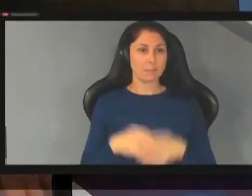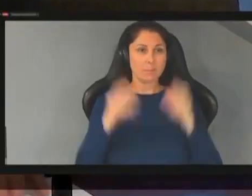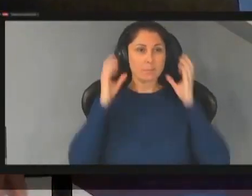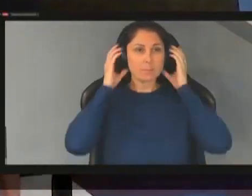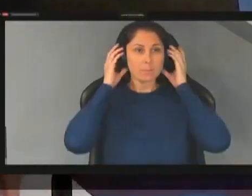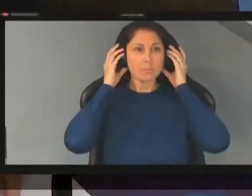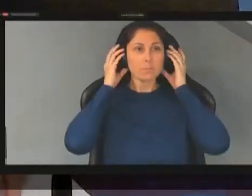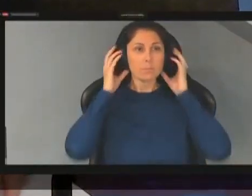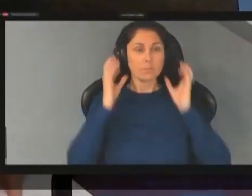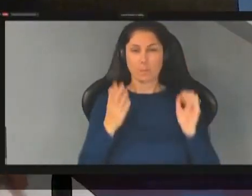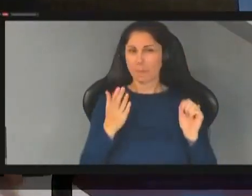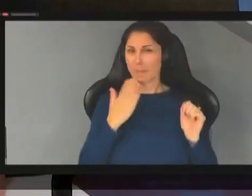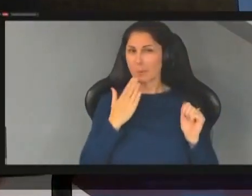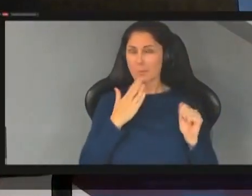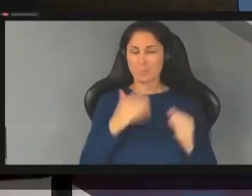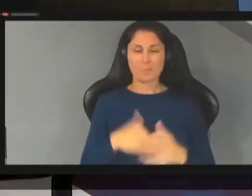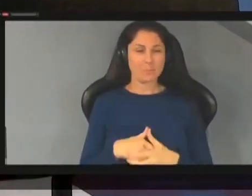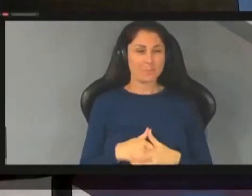Thank you.